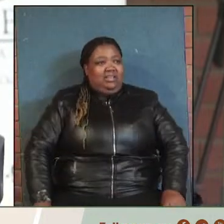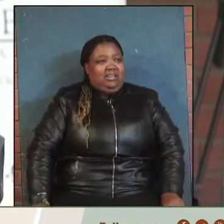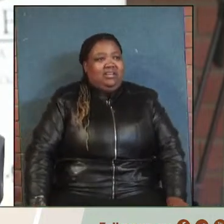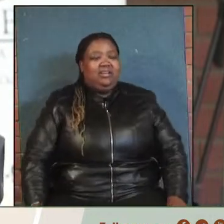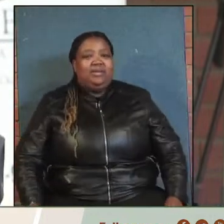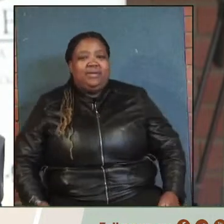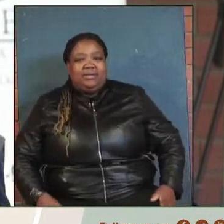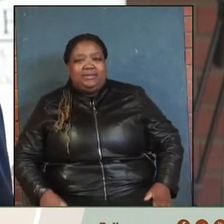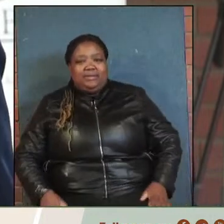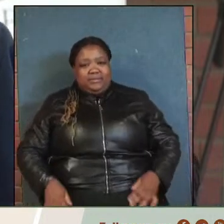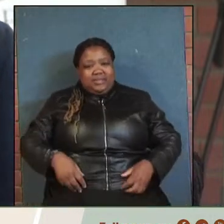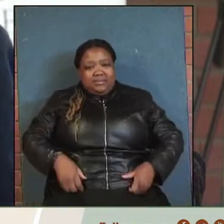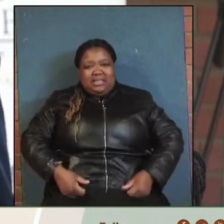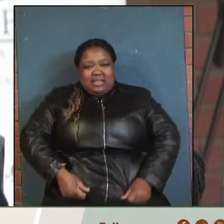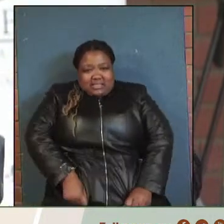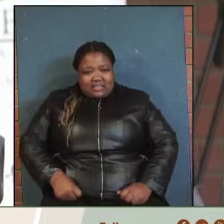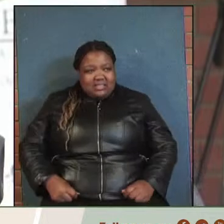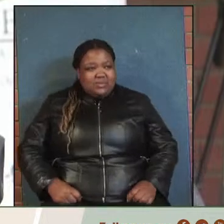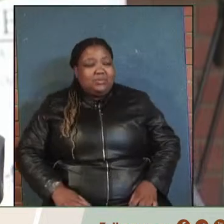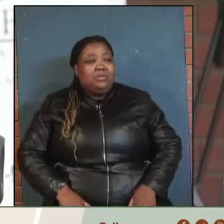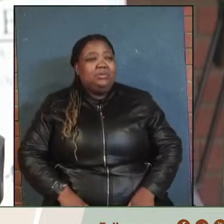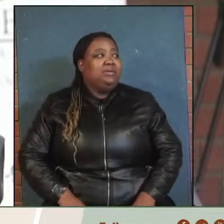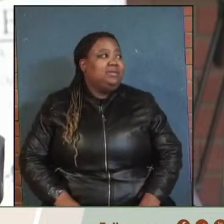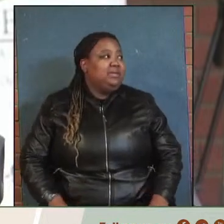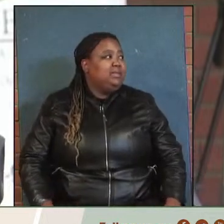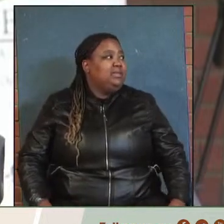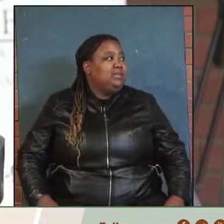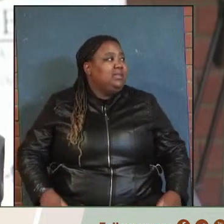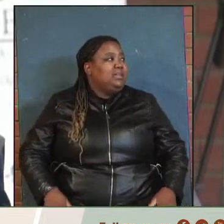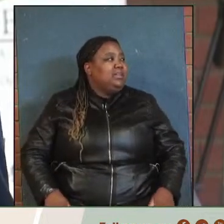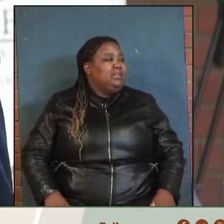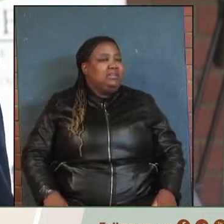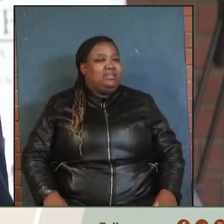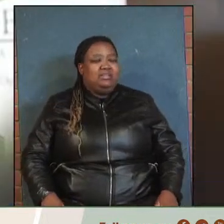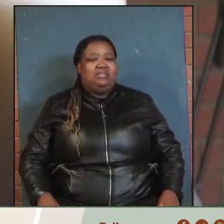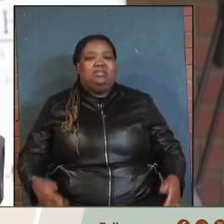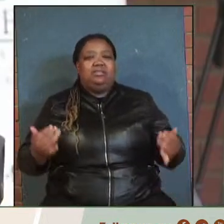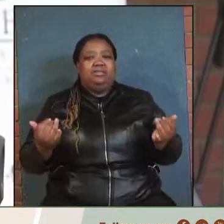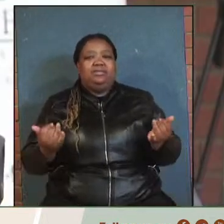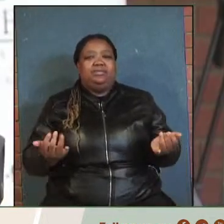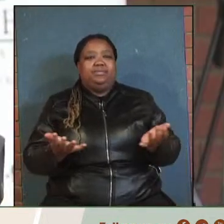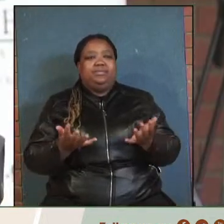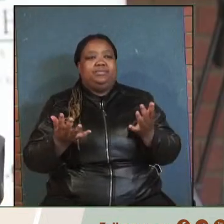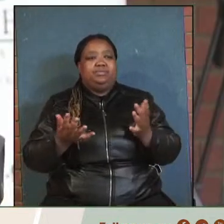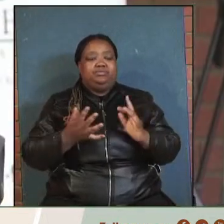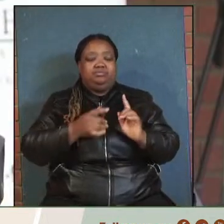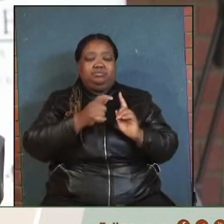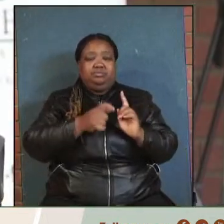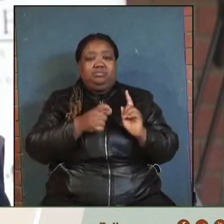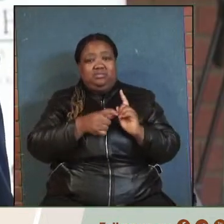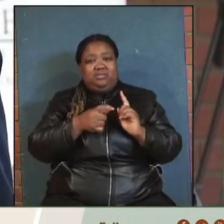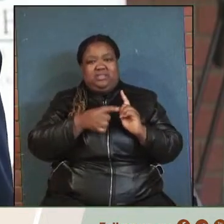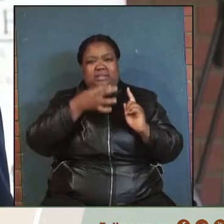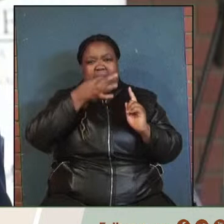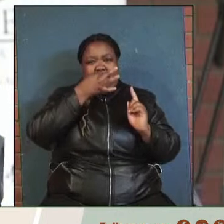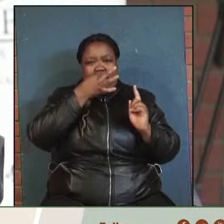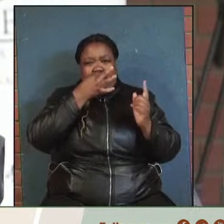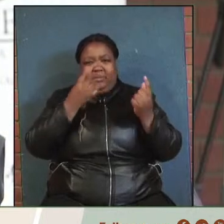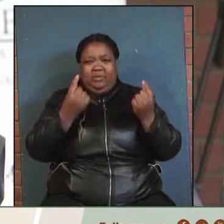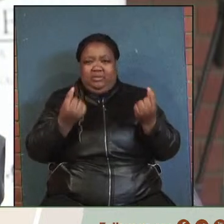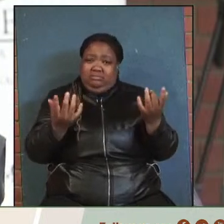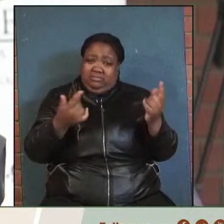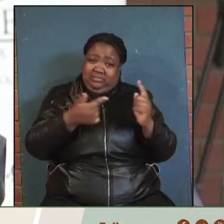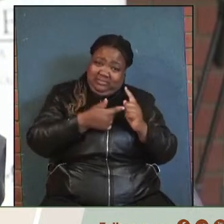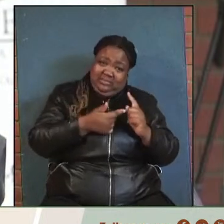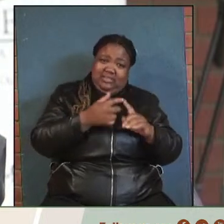be indication. The person who is carrying out the abuse may also need help, for example, a stressed person. Quote